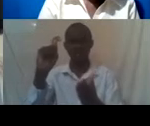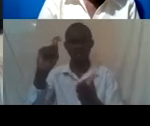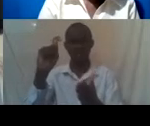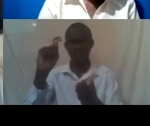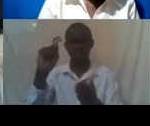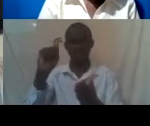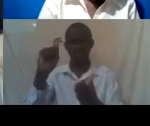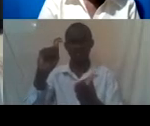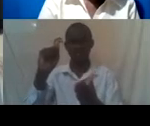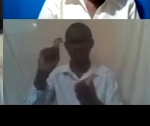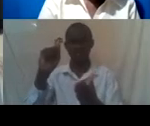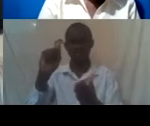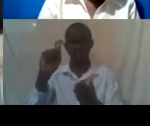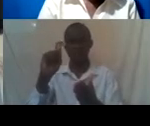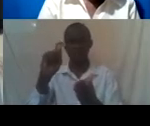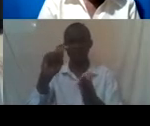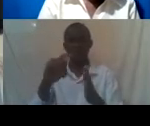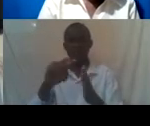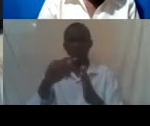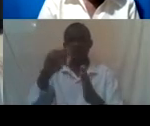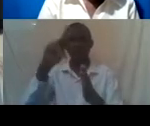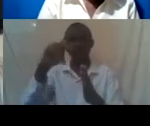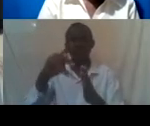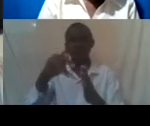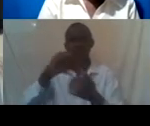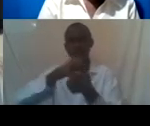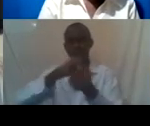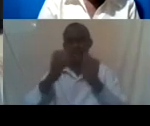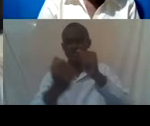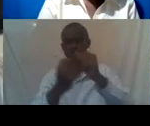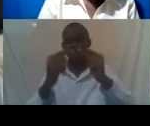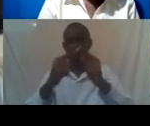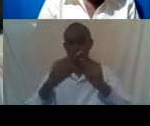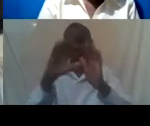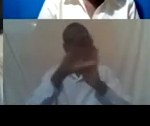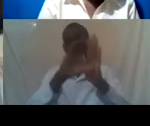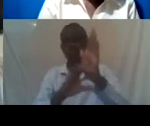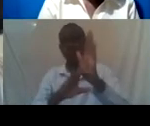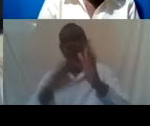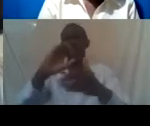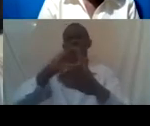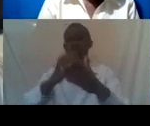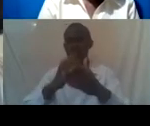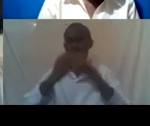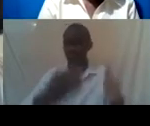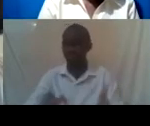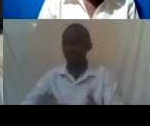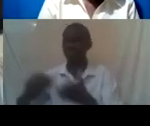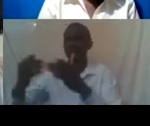proposed amendments to the Constitution, or are we taking to the referendum all these